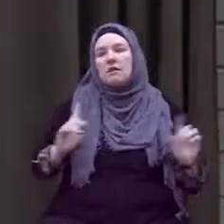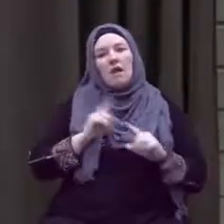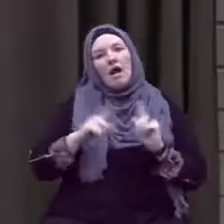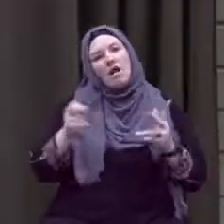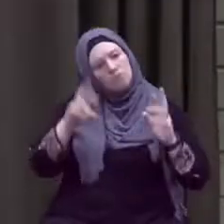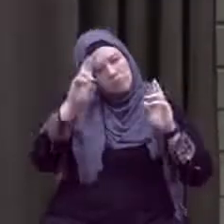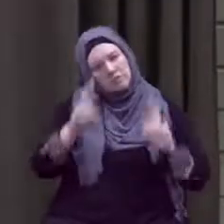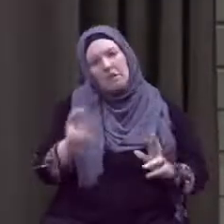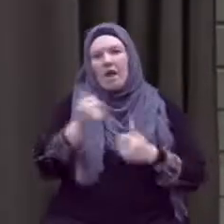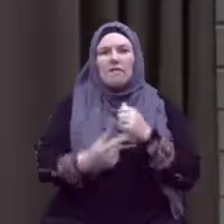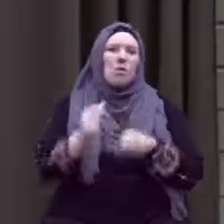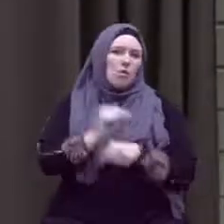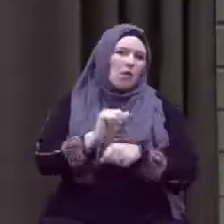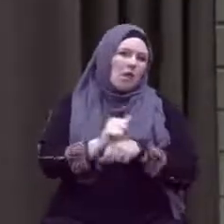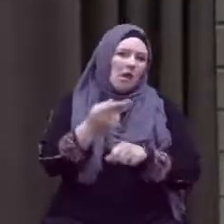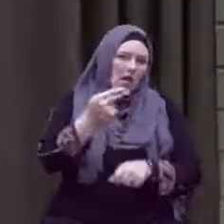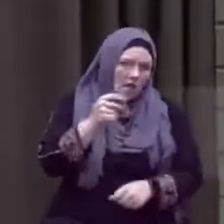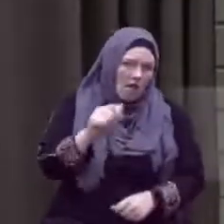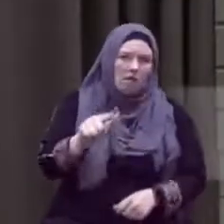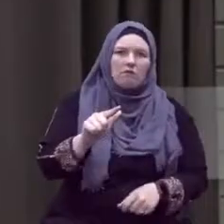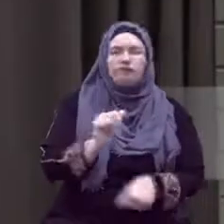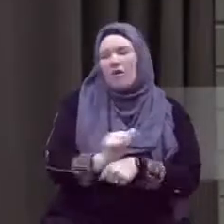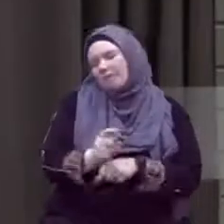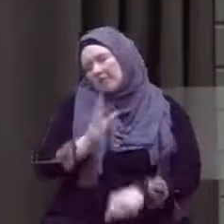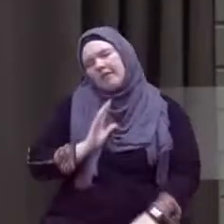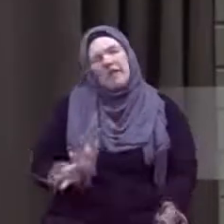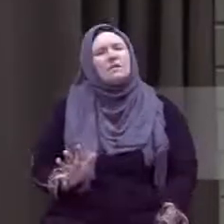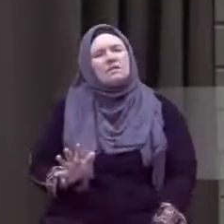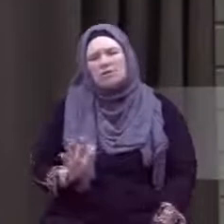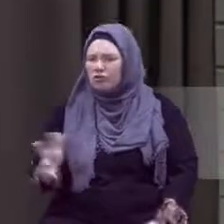everyone working halal job. It's fine.